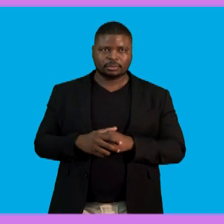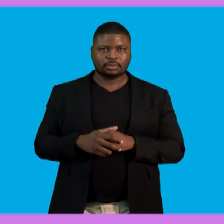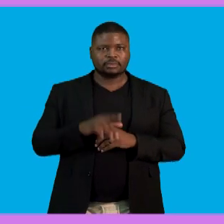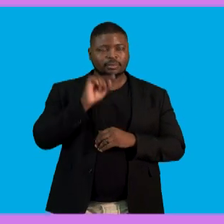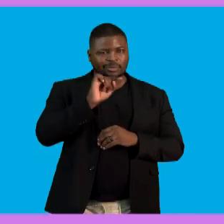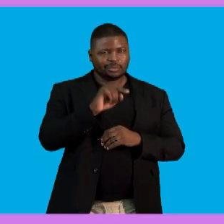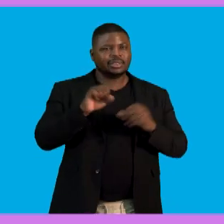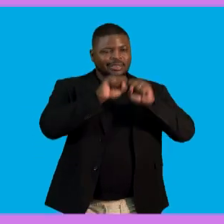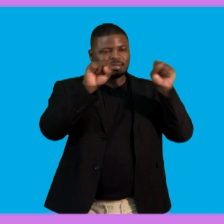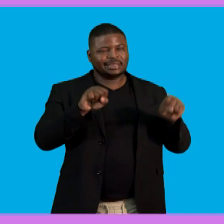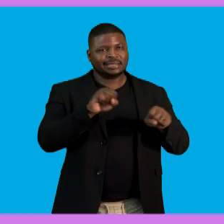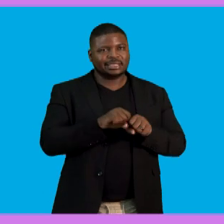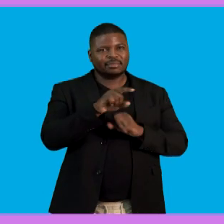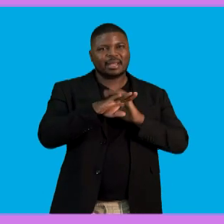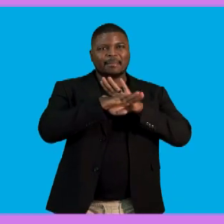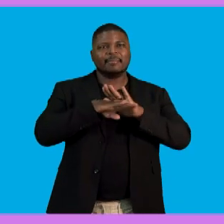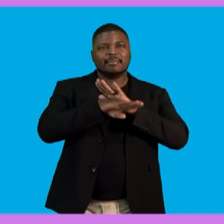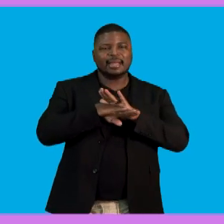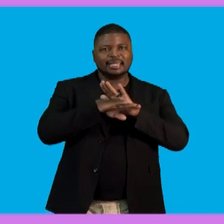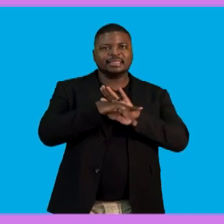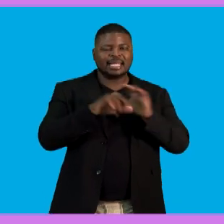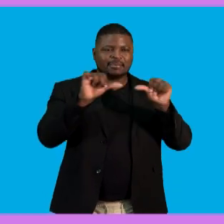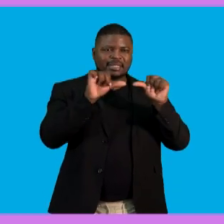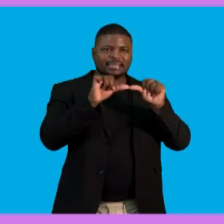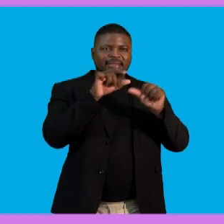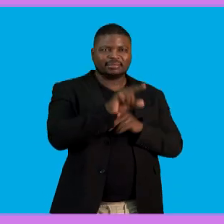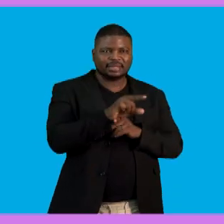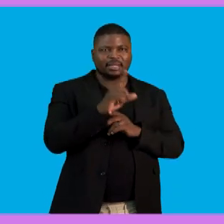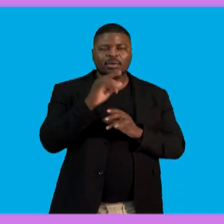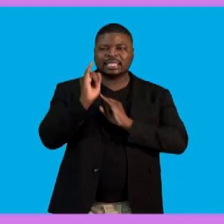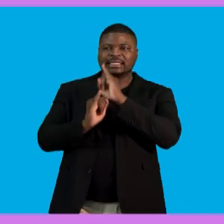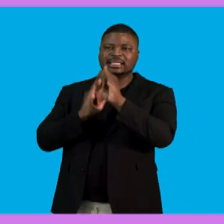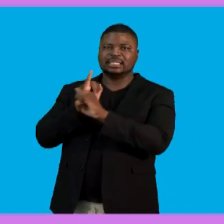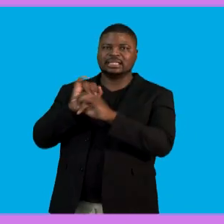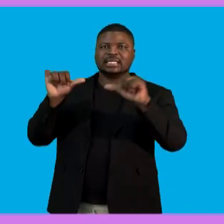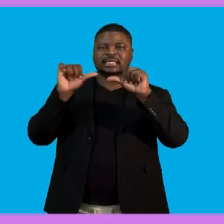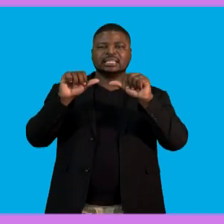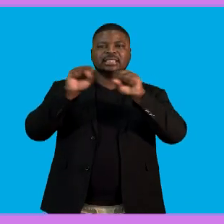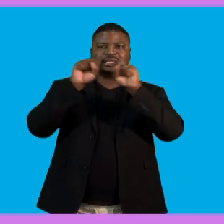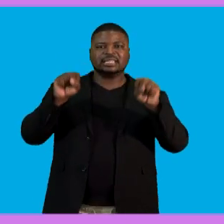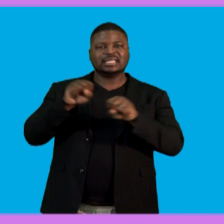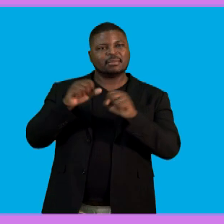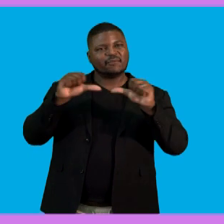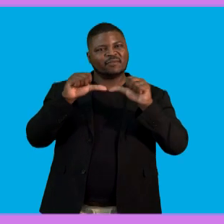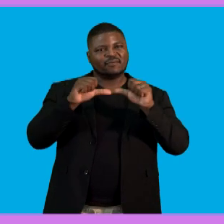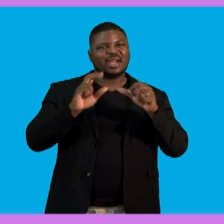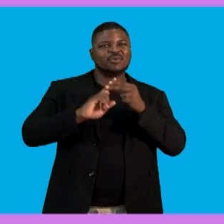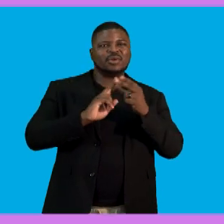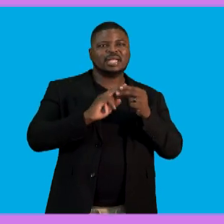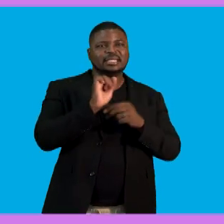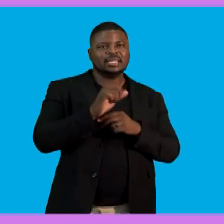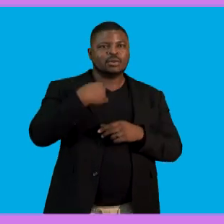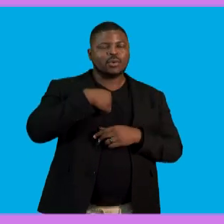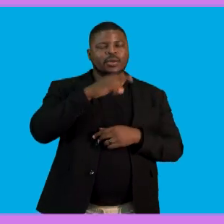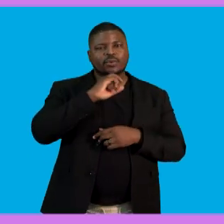A metric system is a system of basic units of measurement referred to as the International System of Units. These are the